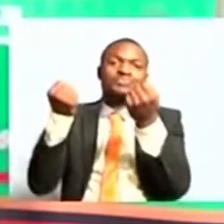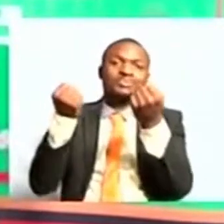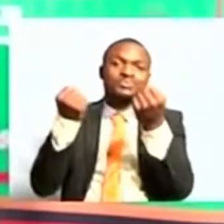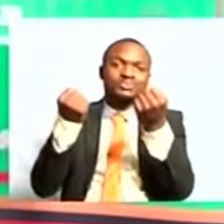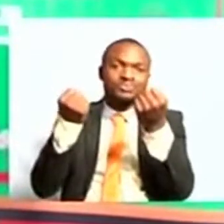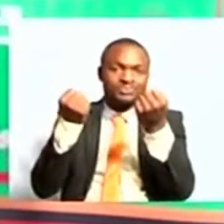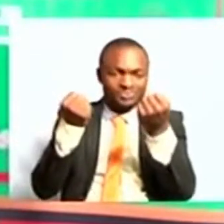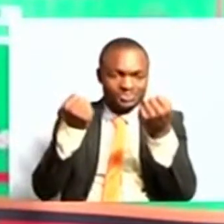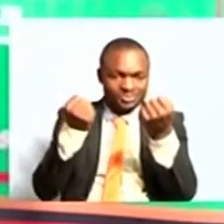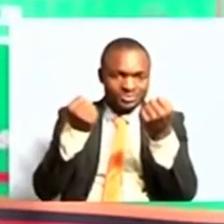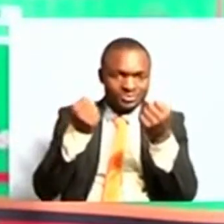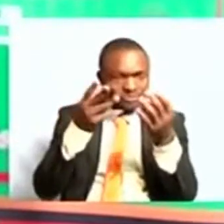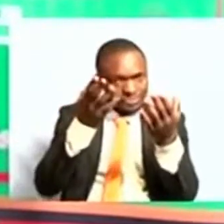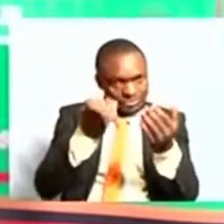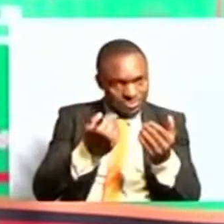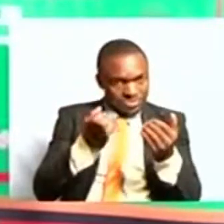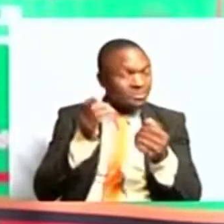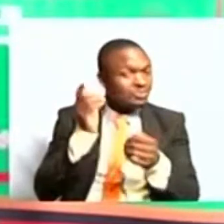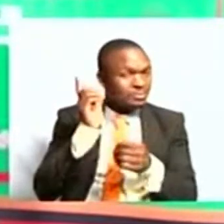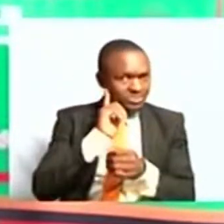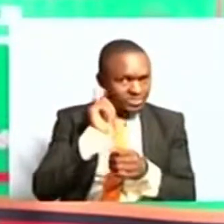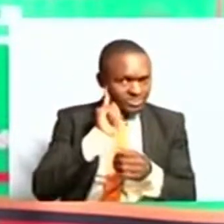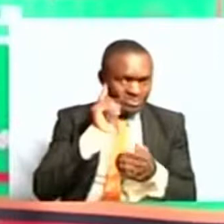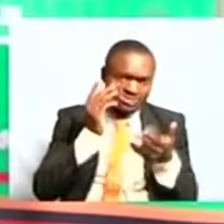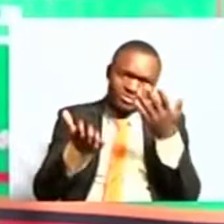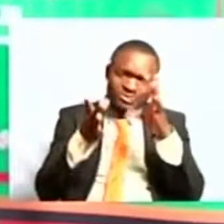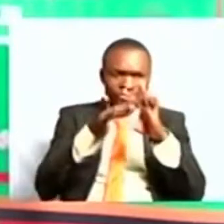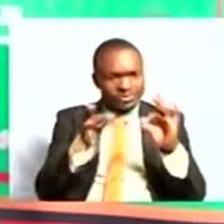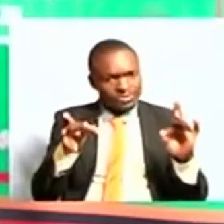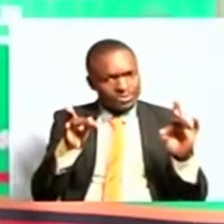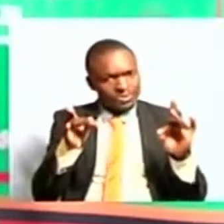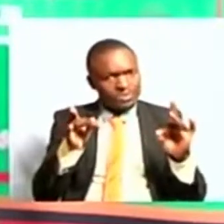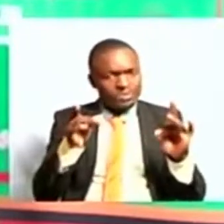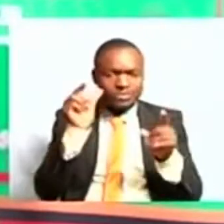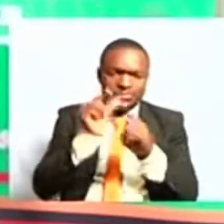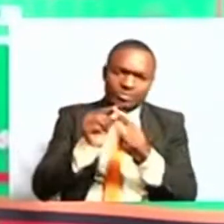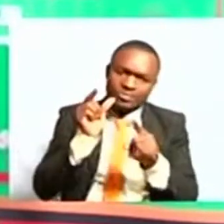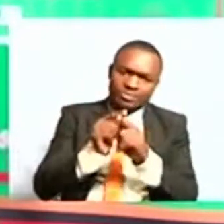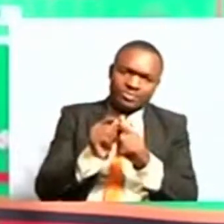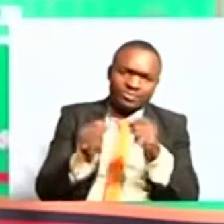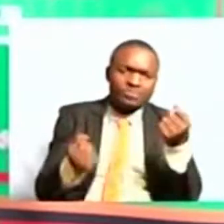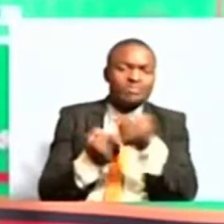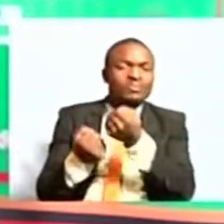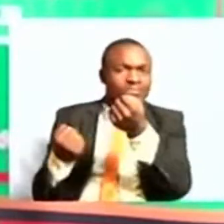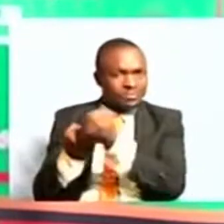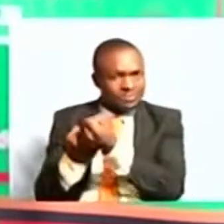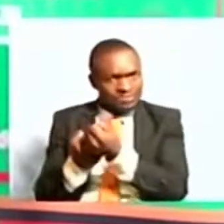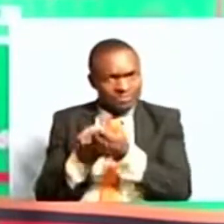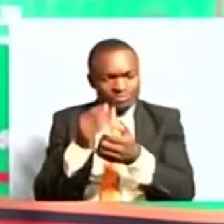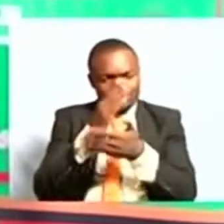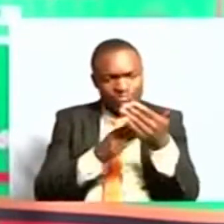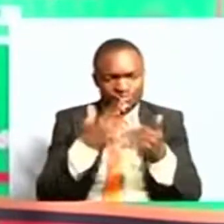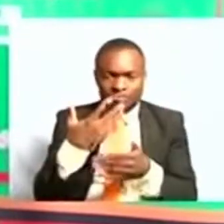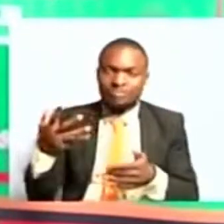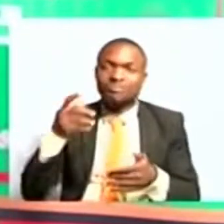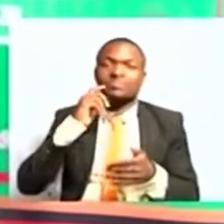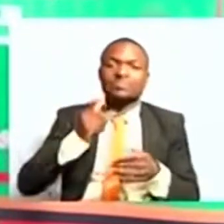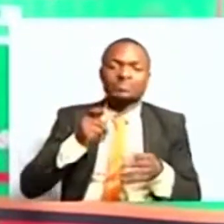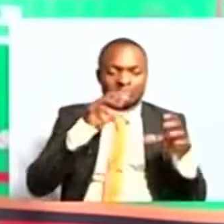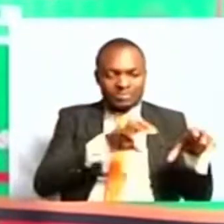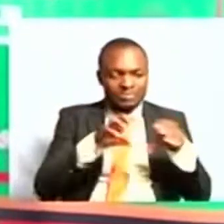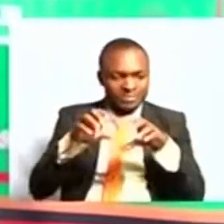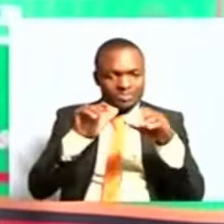traffic accidents and would want to hear maybe a testimony, a word of caution or word of support, or something that should be done